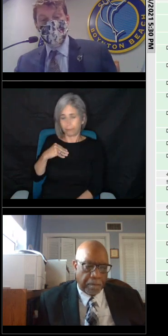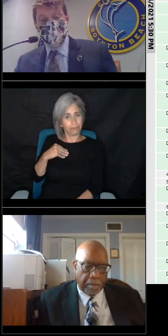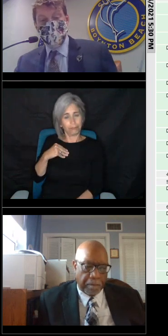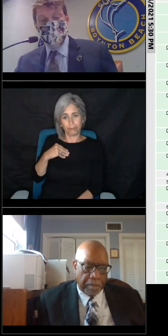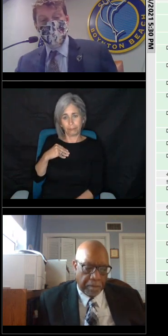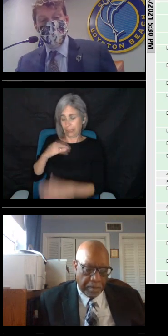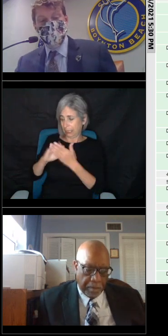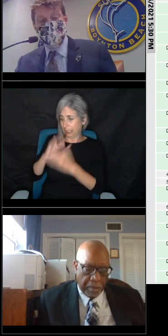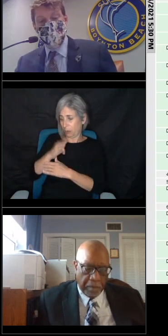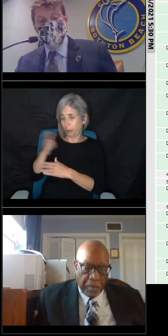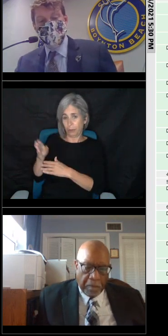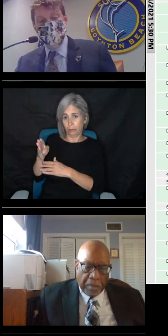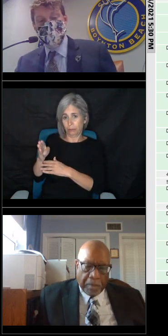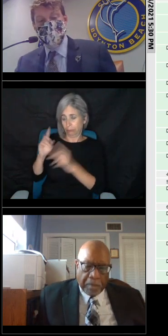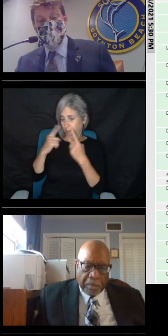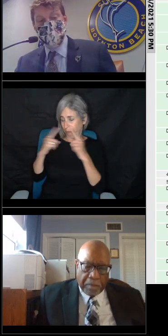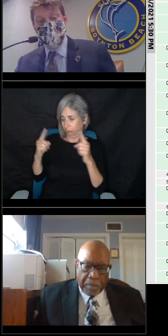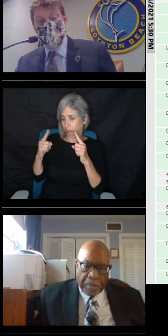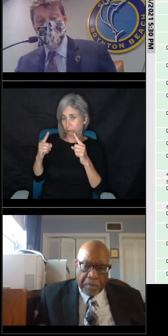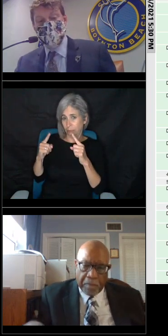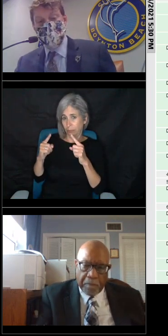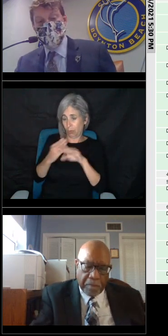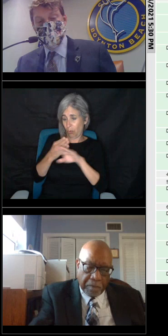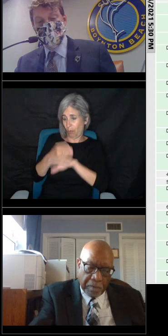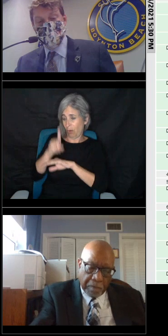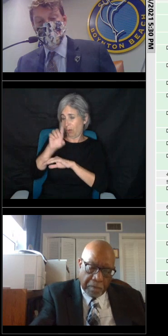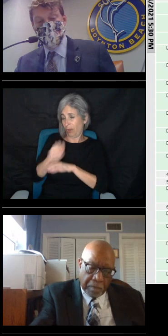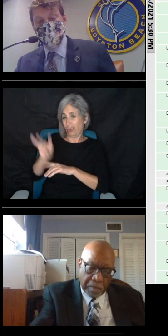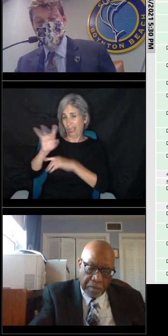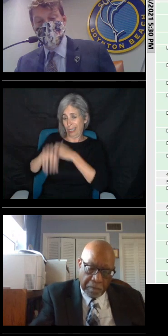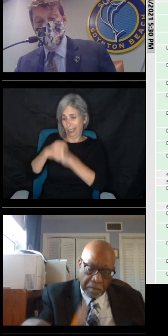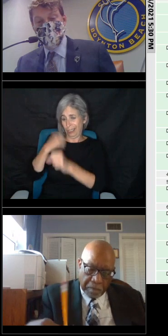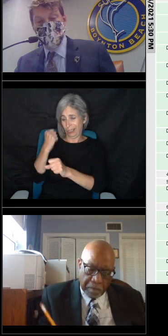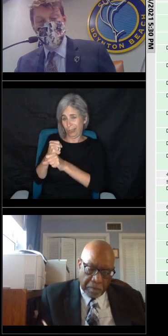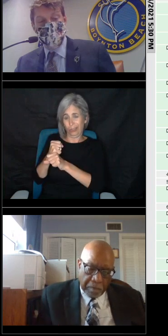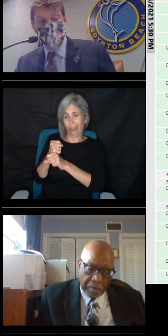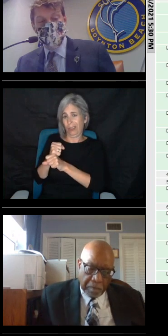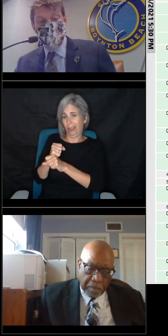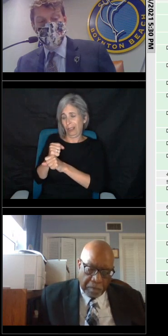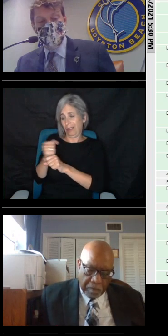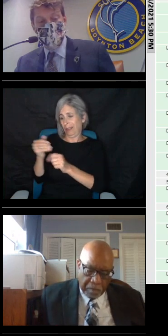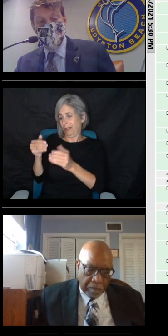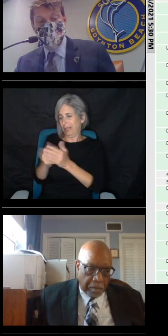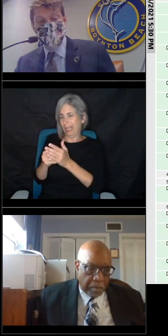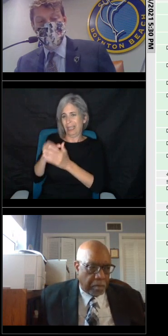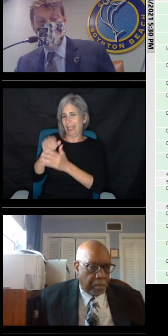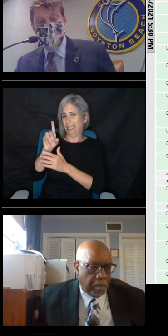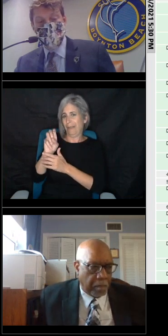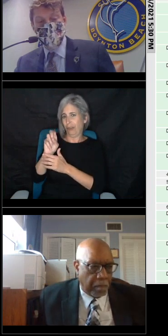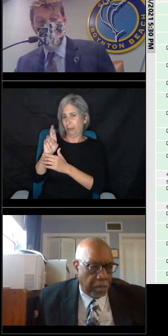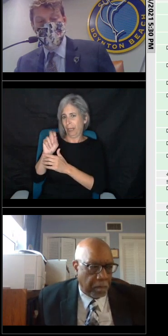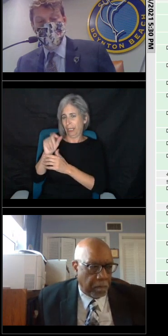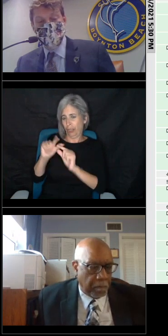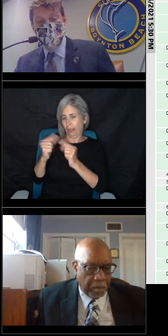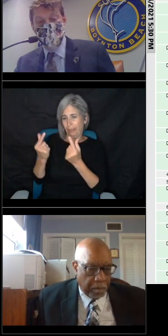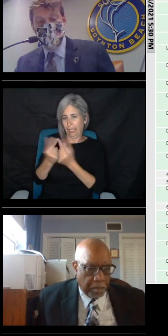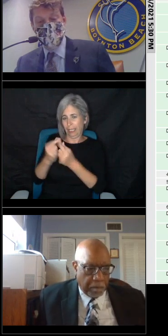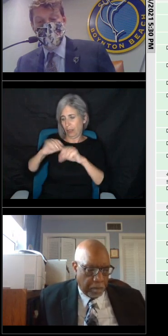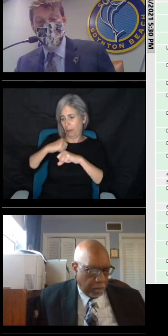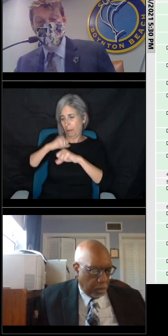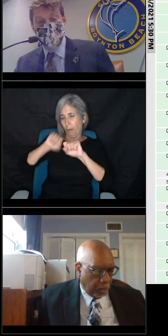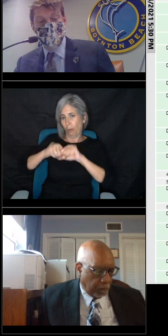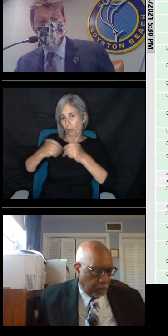City of Boynton Beach Proclamation. Whereas for over 108 years, the Anti-Defamation League has broken many barriers and bridged many obstacles in carrying out their